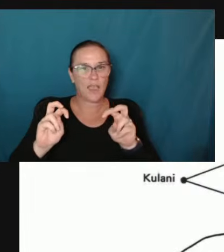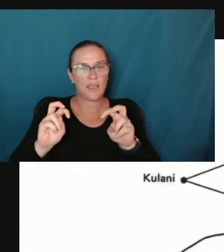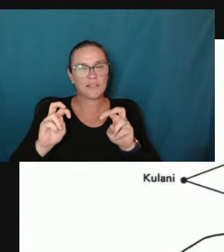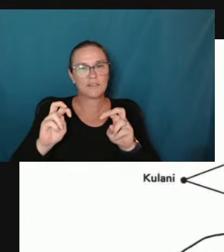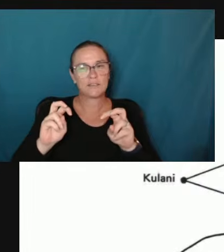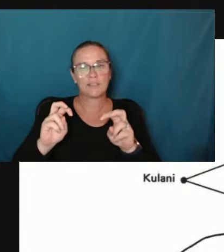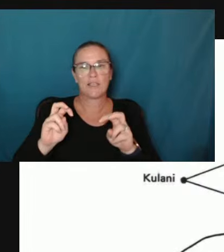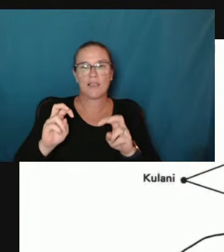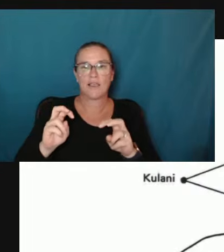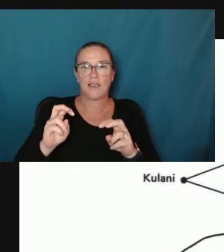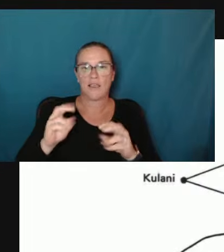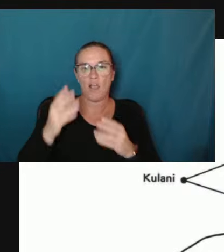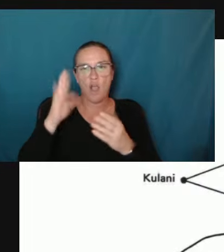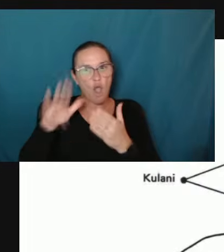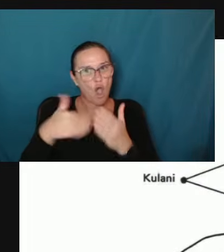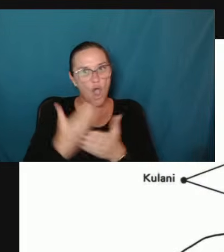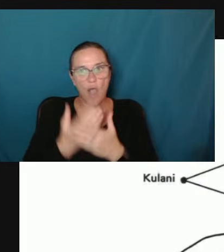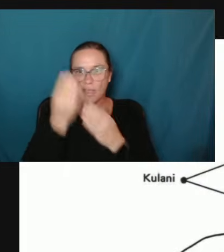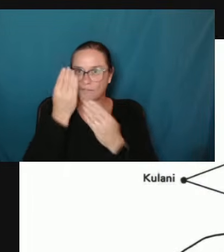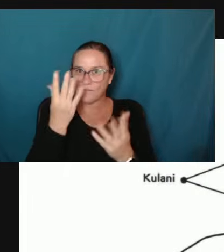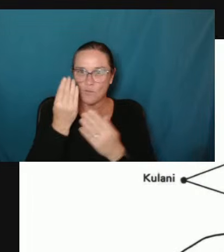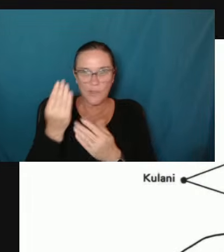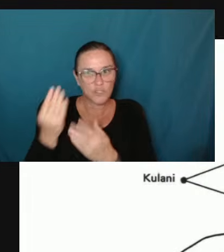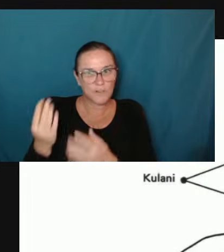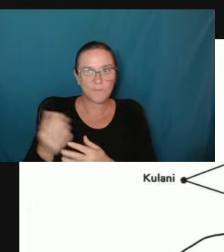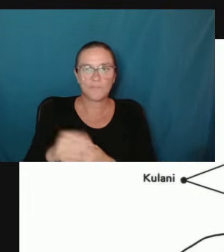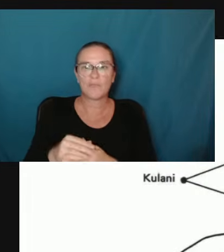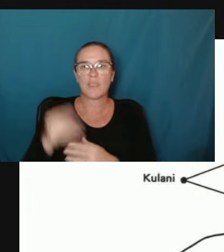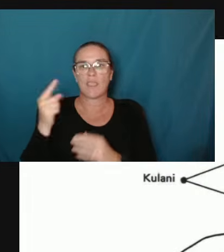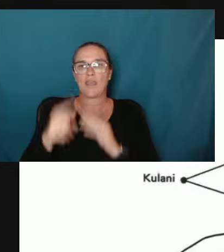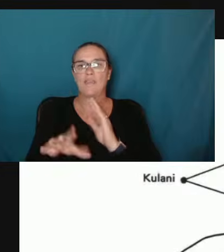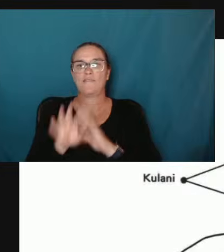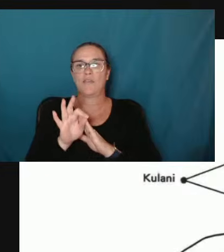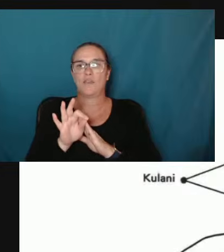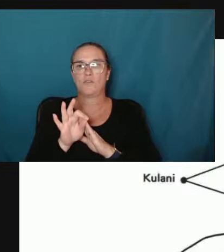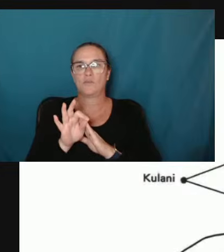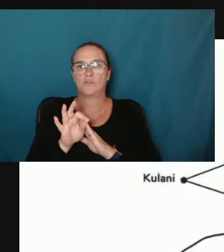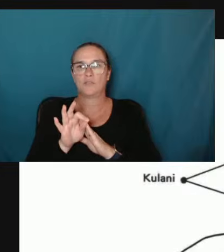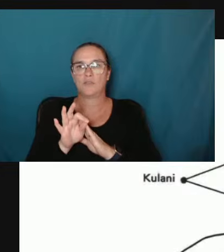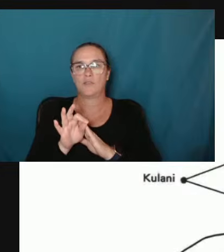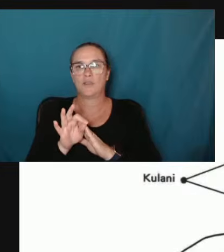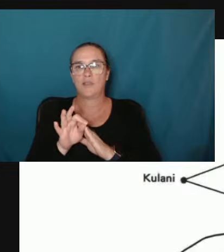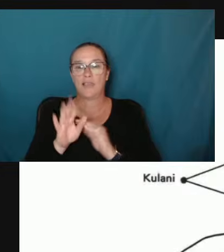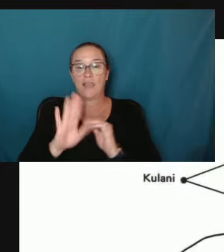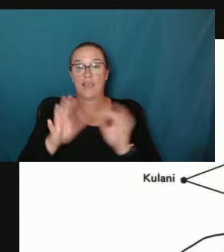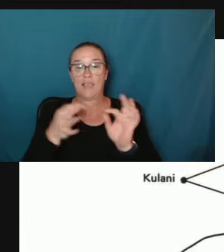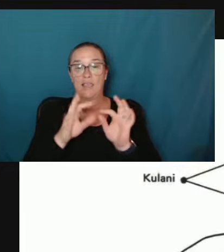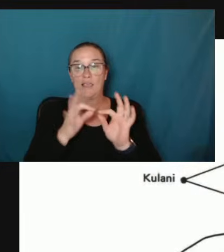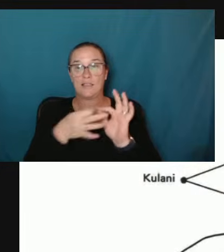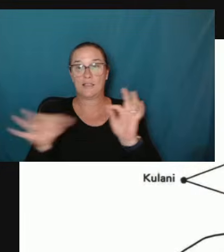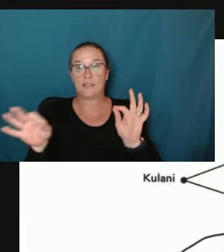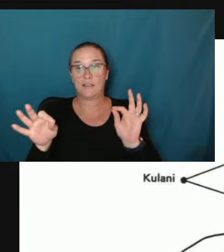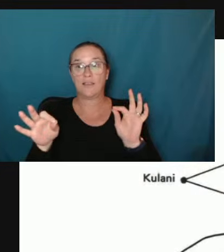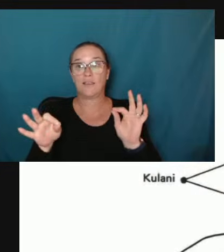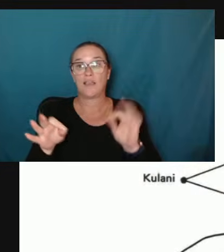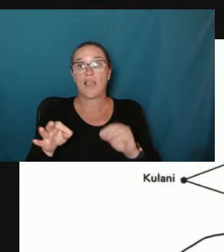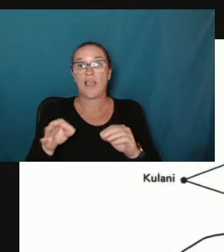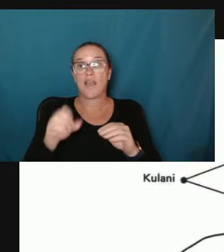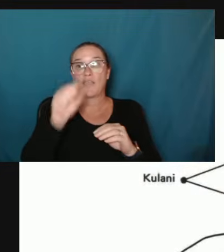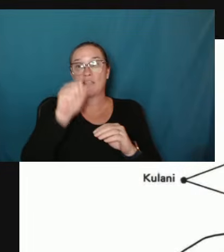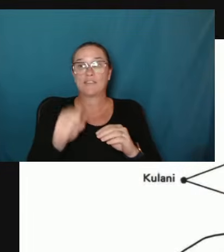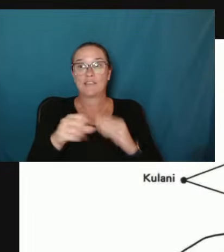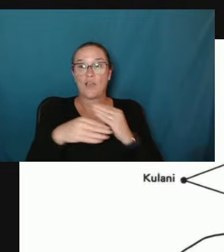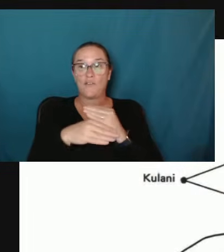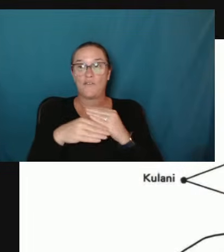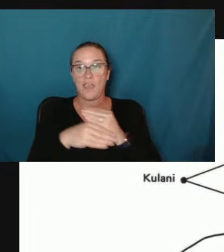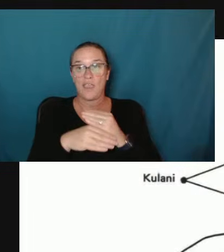all the way, looked at all the maps, and he discovered, in his words, the south flank of Kilauea had moved southward by